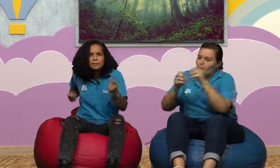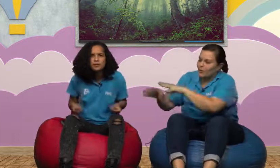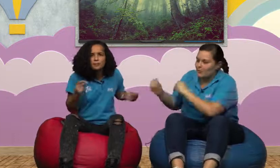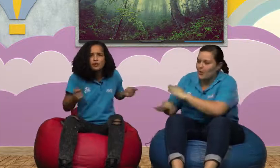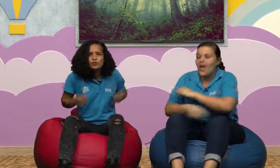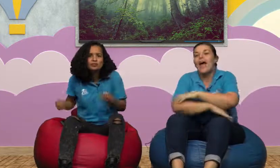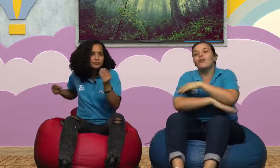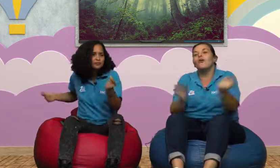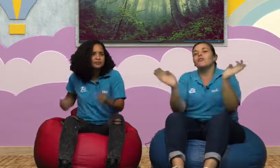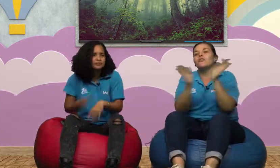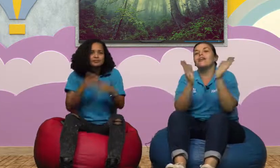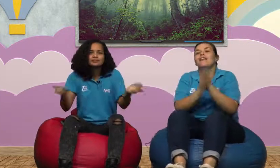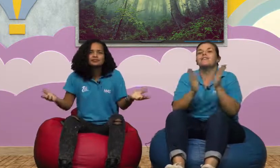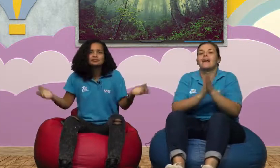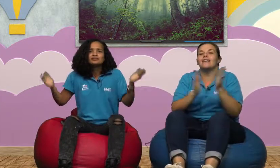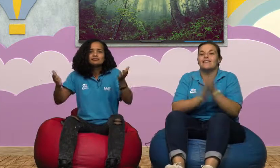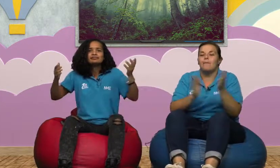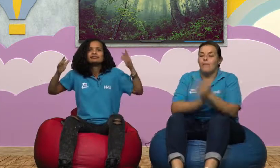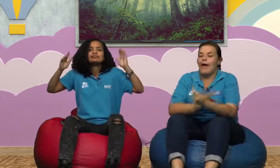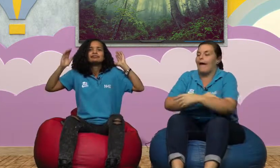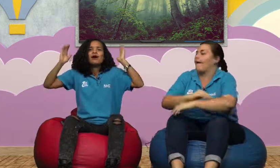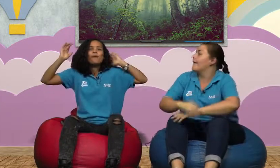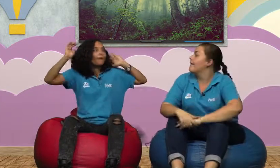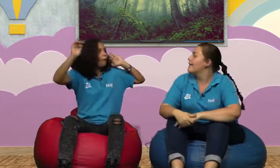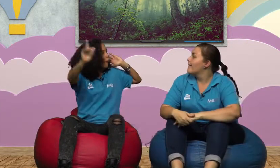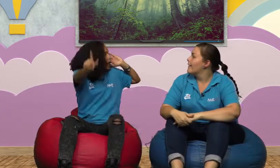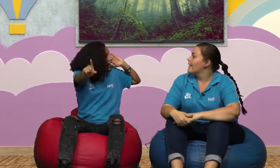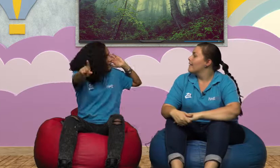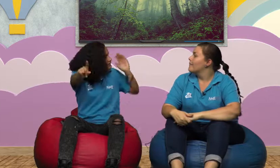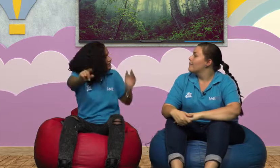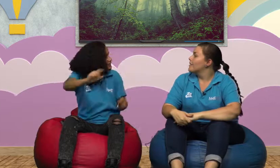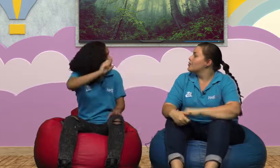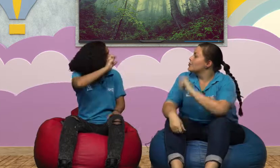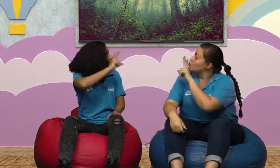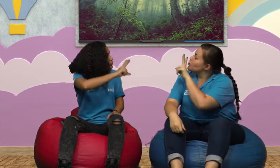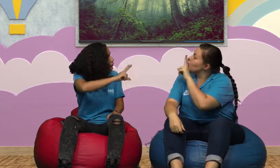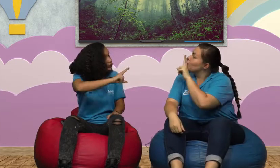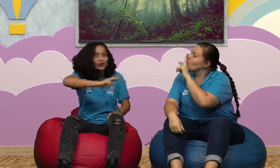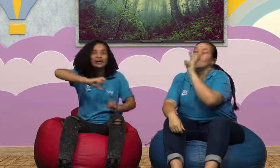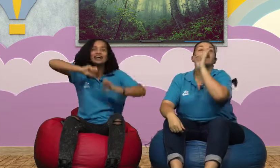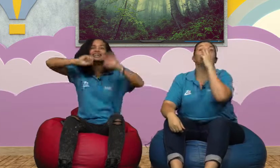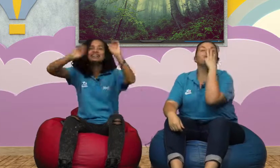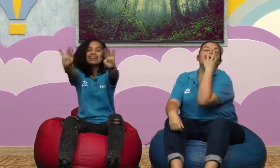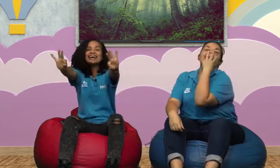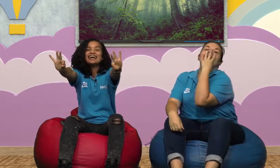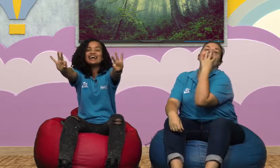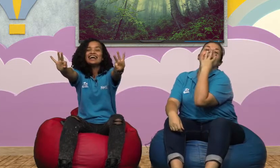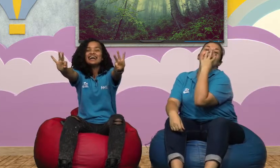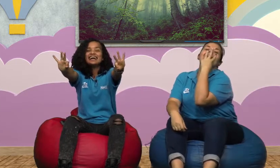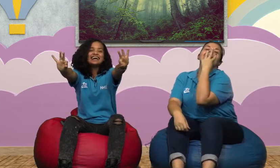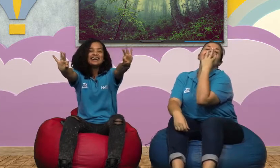pew, pew, pew, and all three little dragons came back. 1, 2, 3.